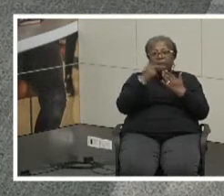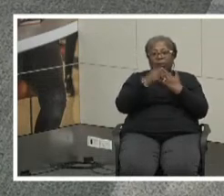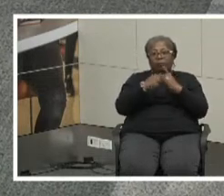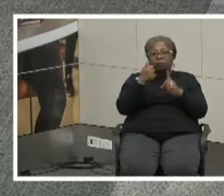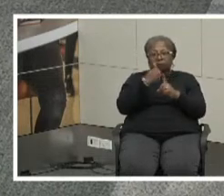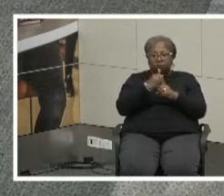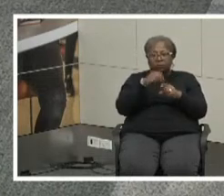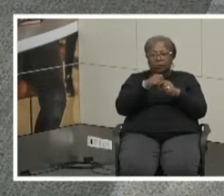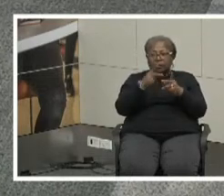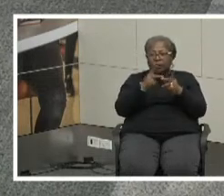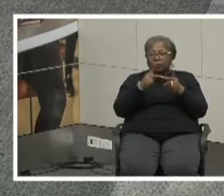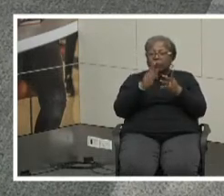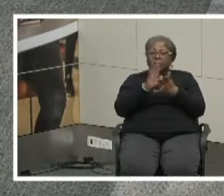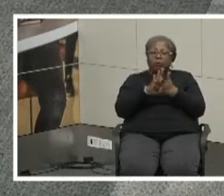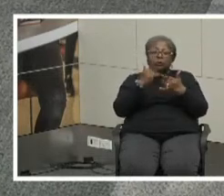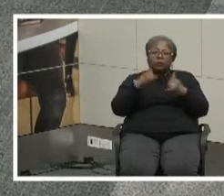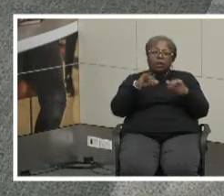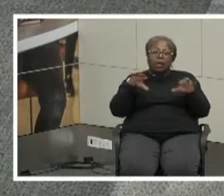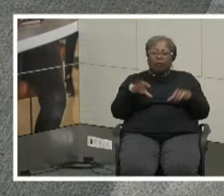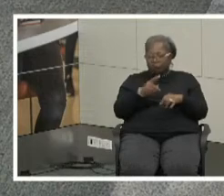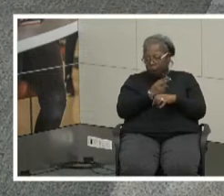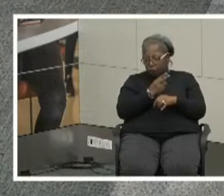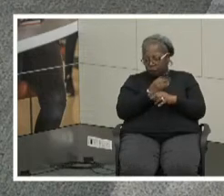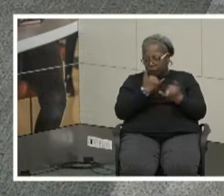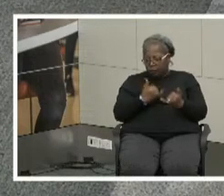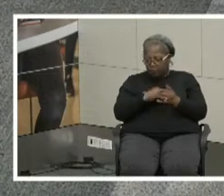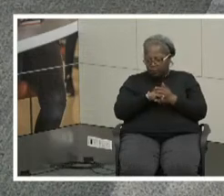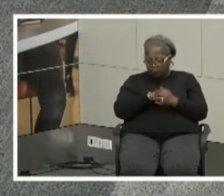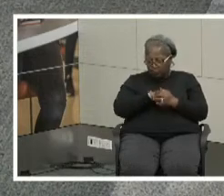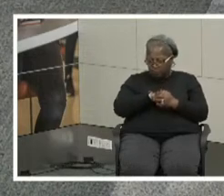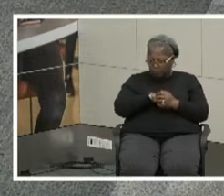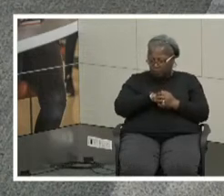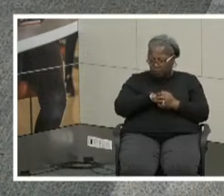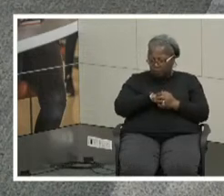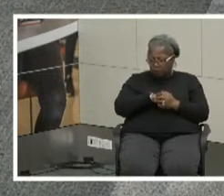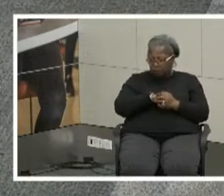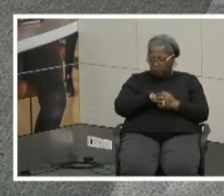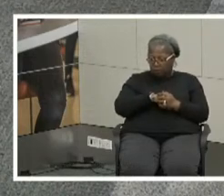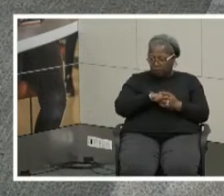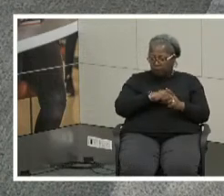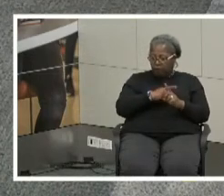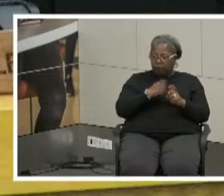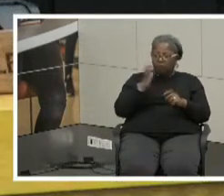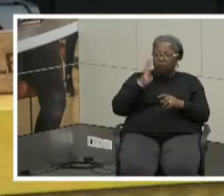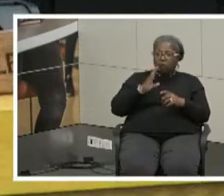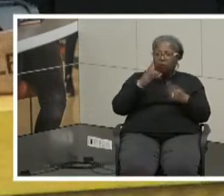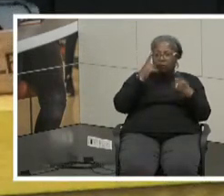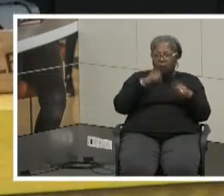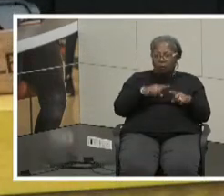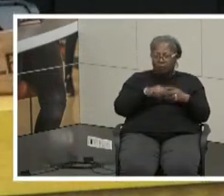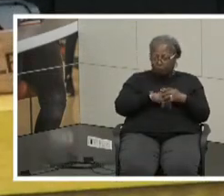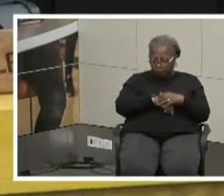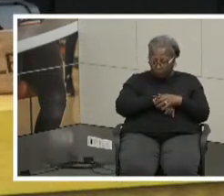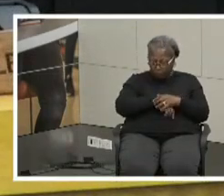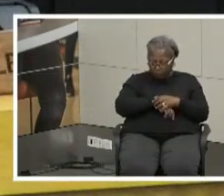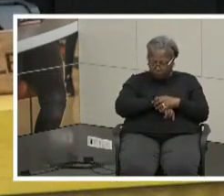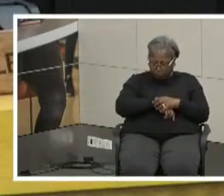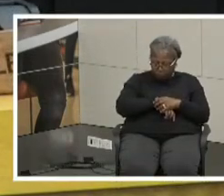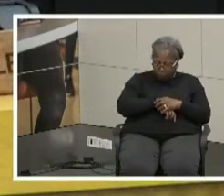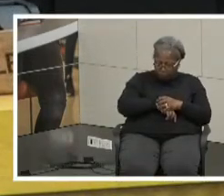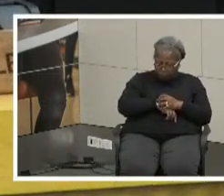in place schools are still actively using this funding today from the previous agreement and is the